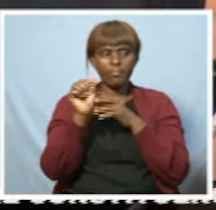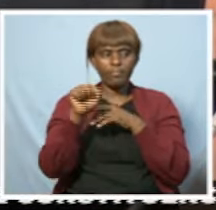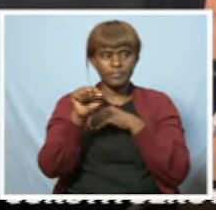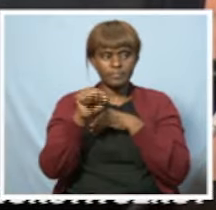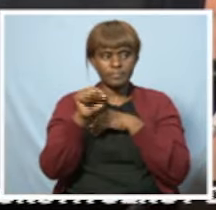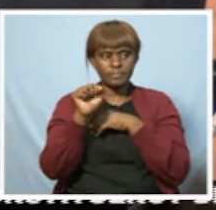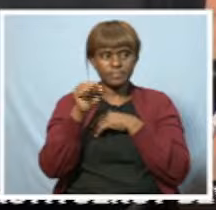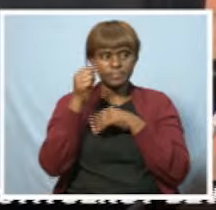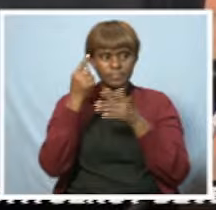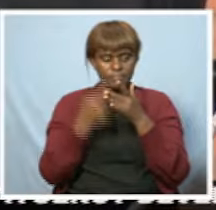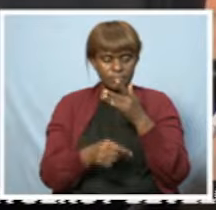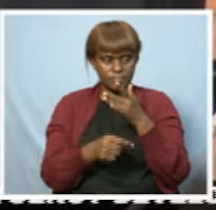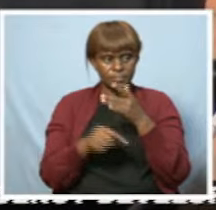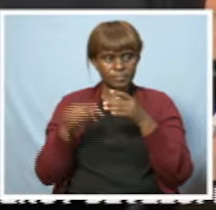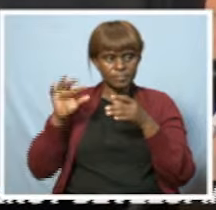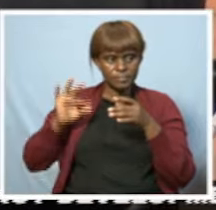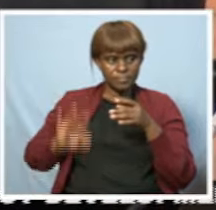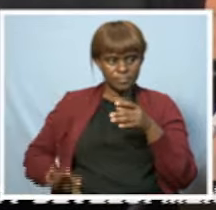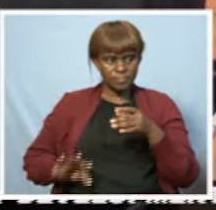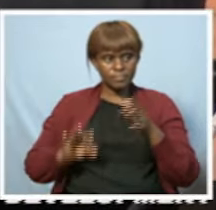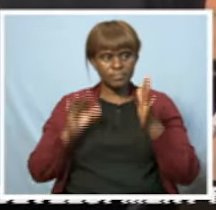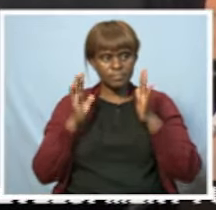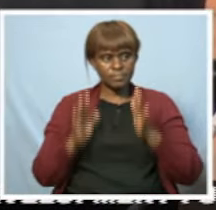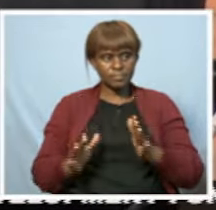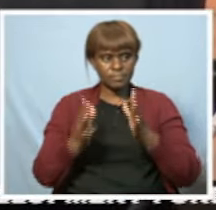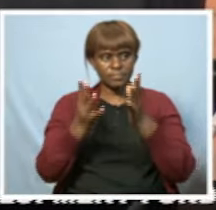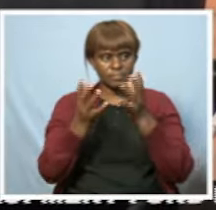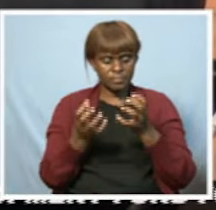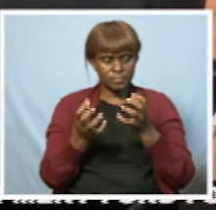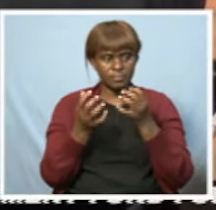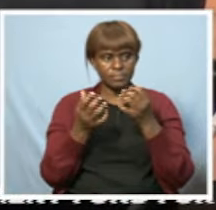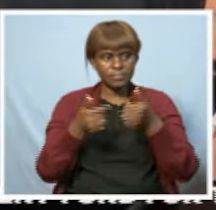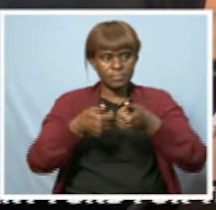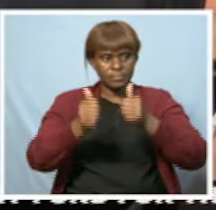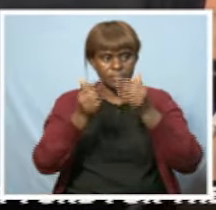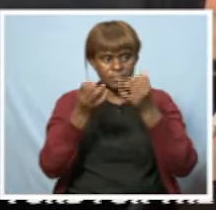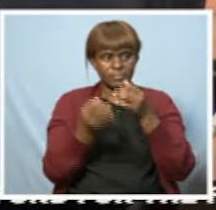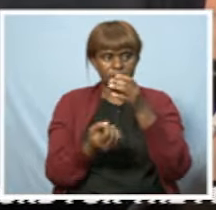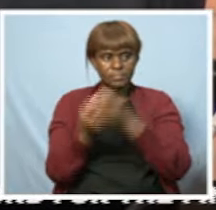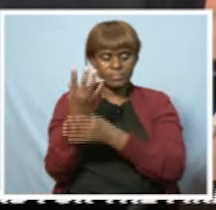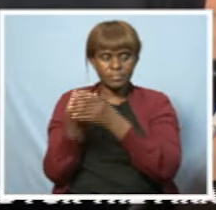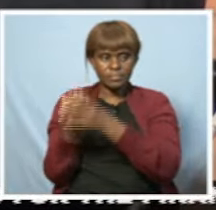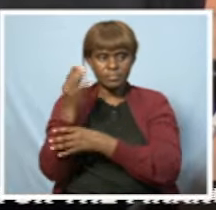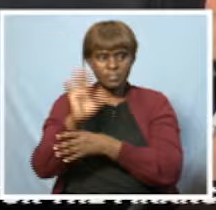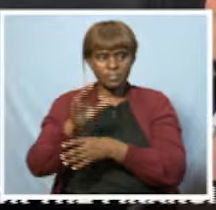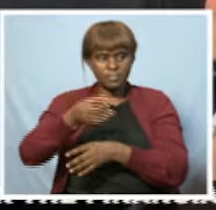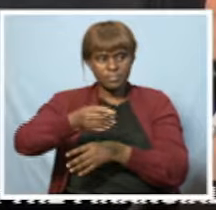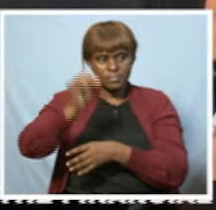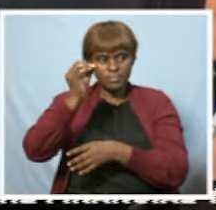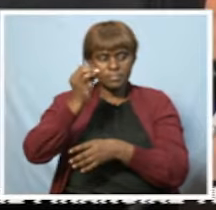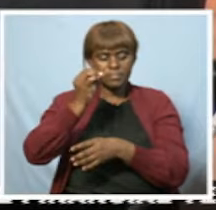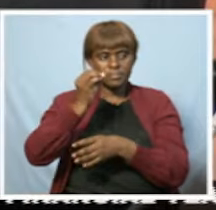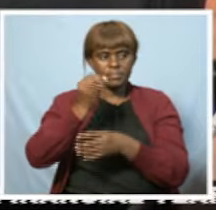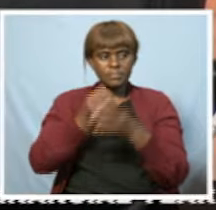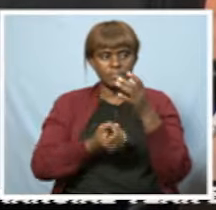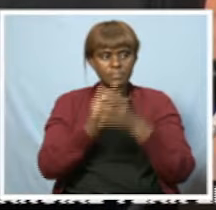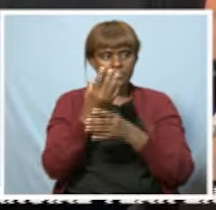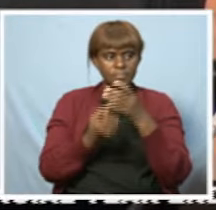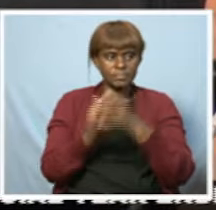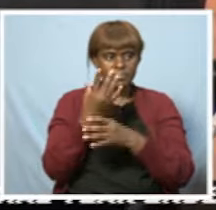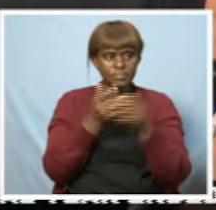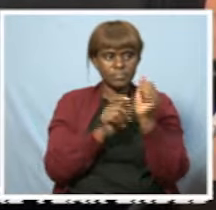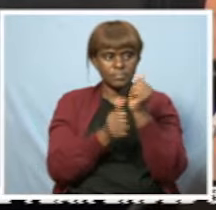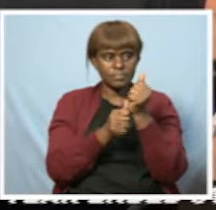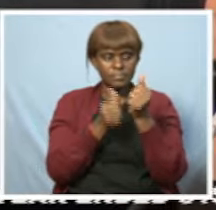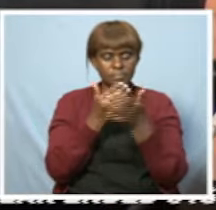Yes, that is what the beneficiaries wanted. They wanted to be growing their own crops.